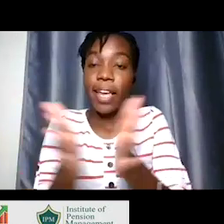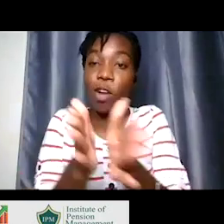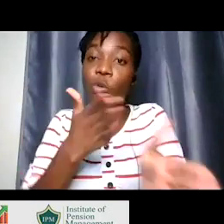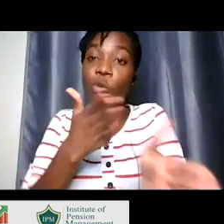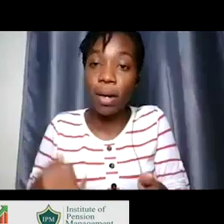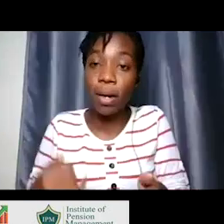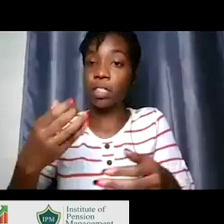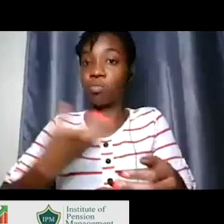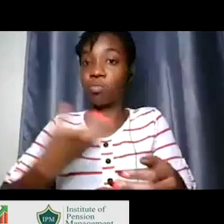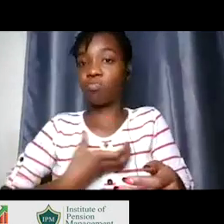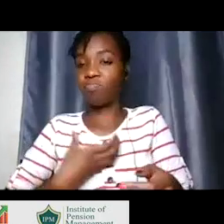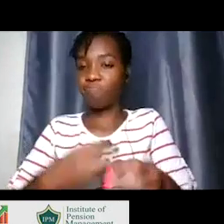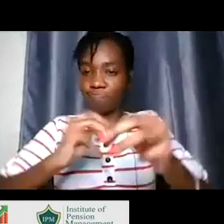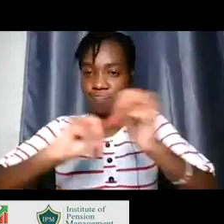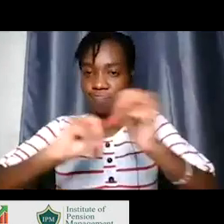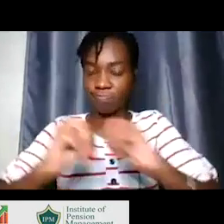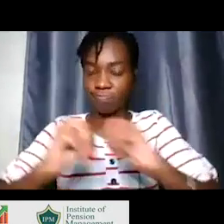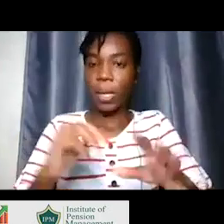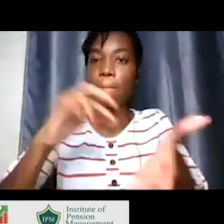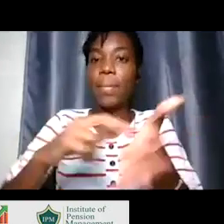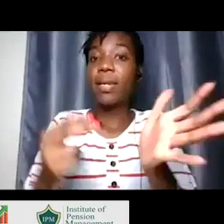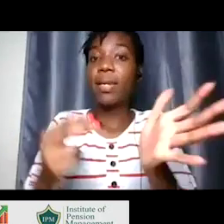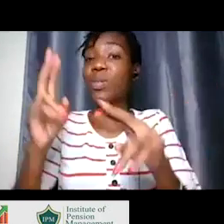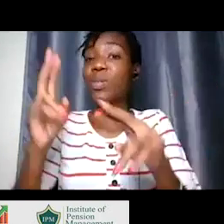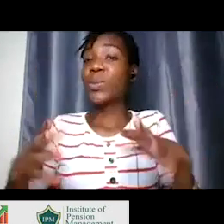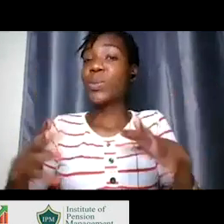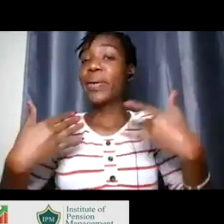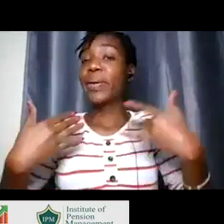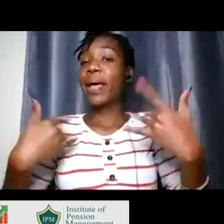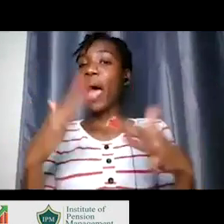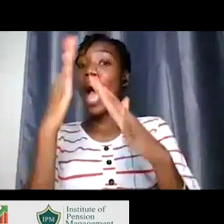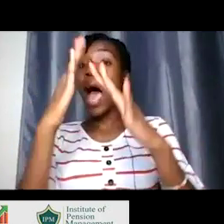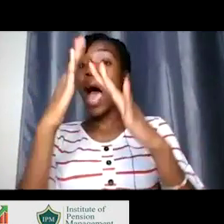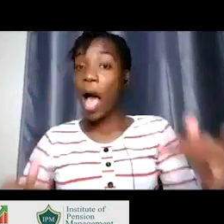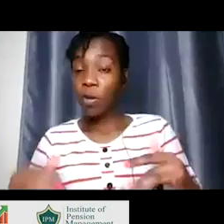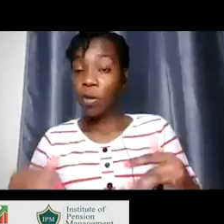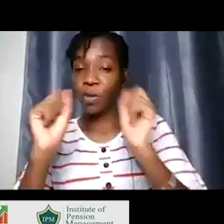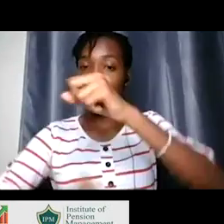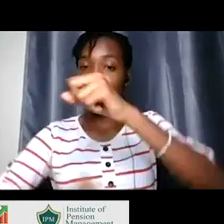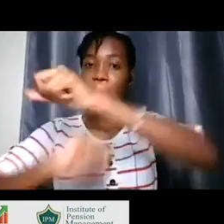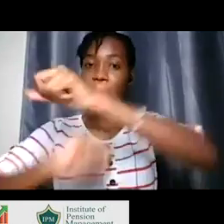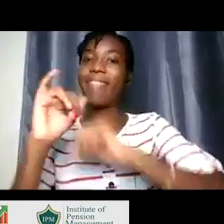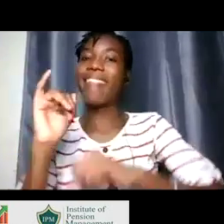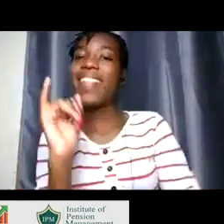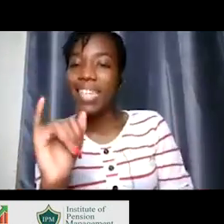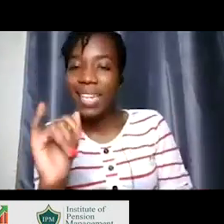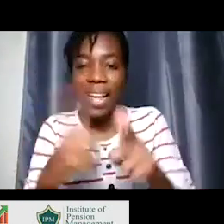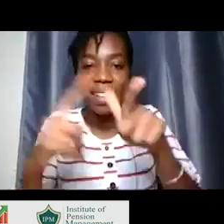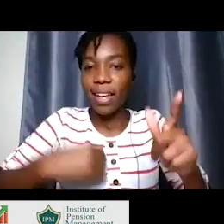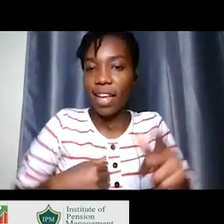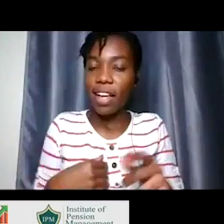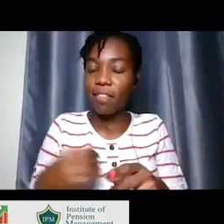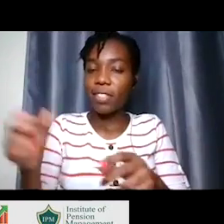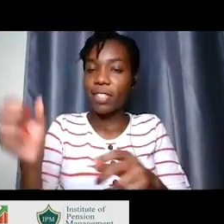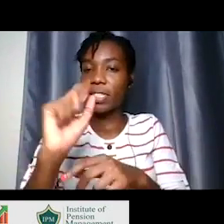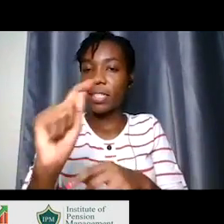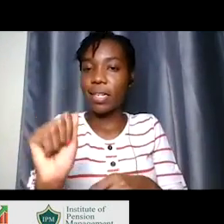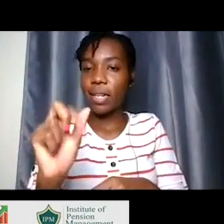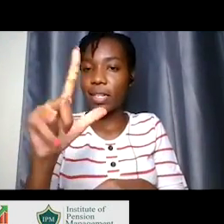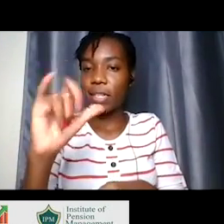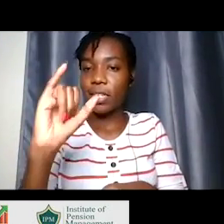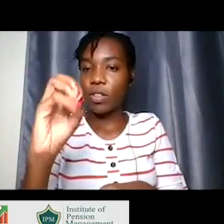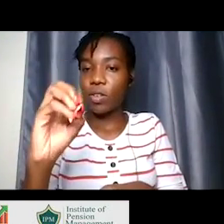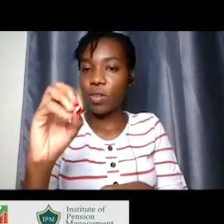then Balcon Housing will be able to support you on that. And then we have a Stallion Construction Company